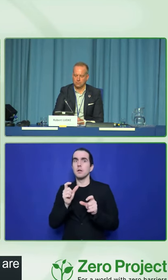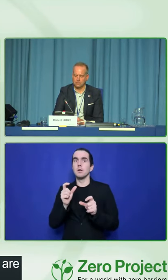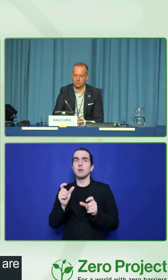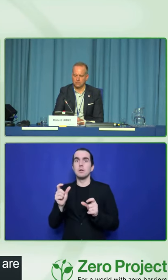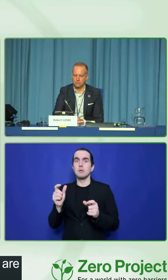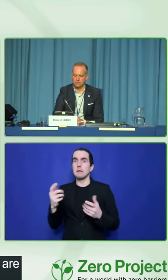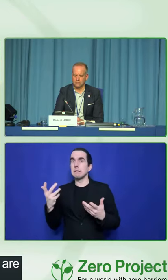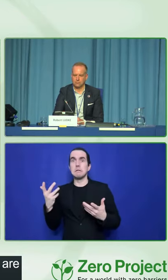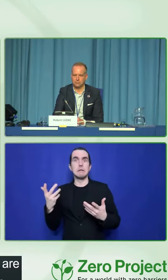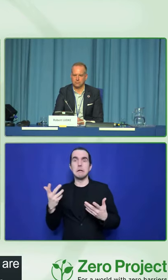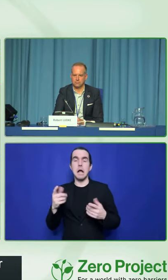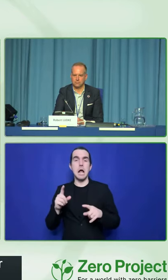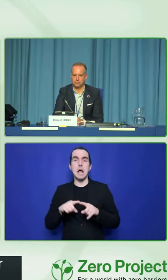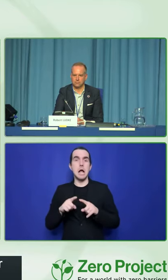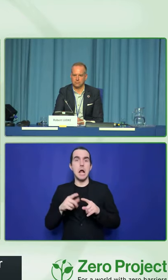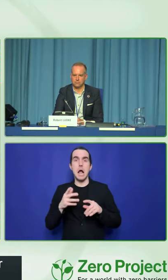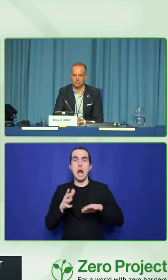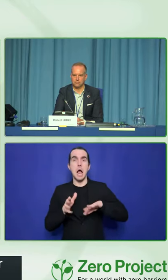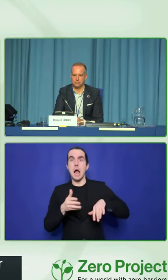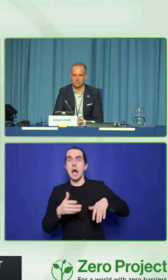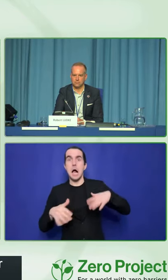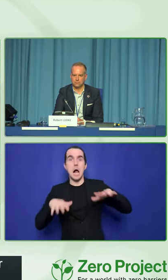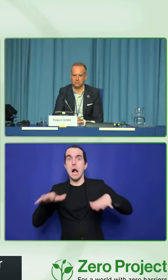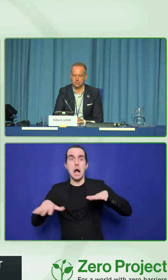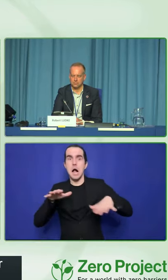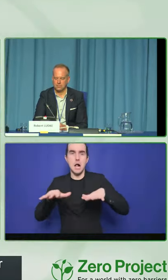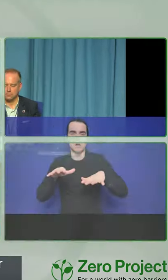That's my second input. Over back to you.